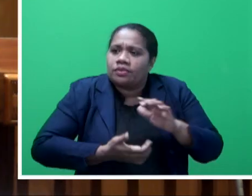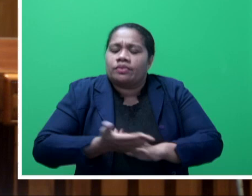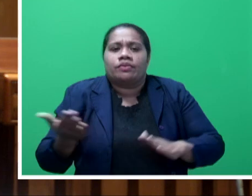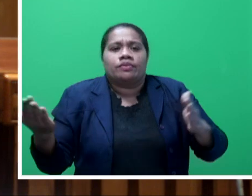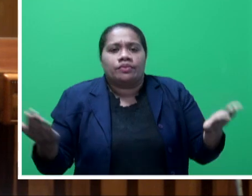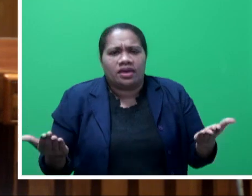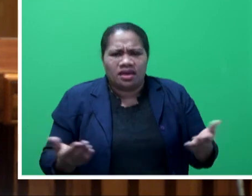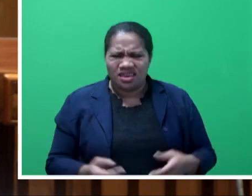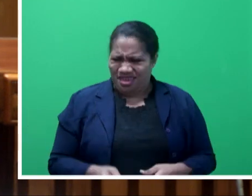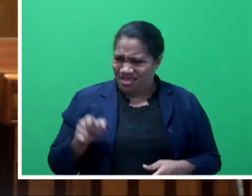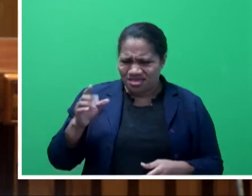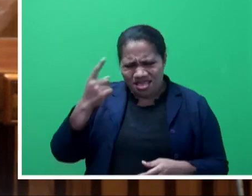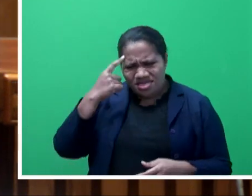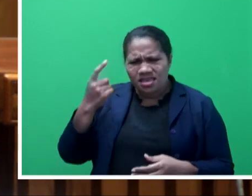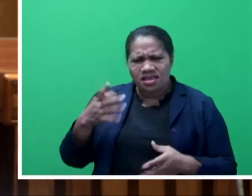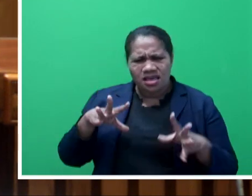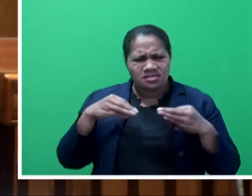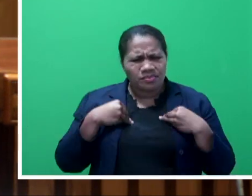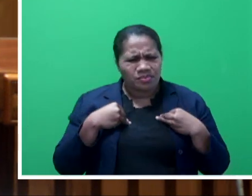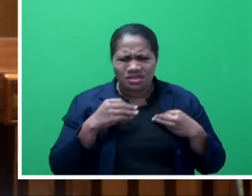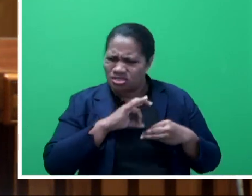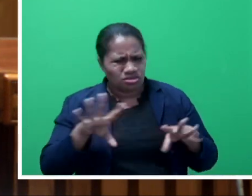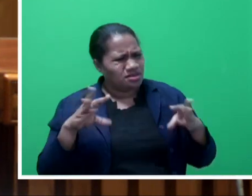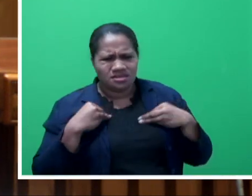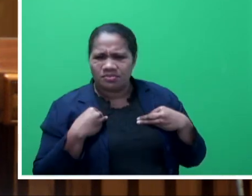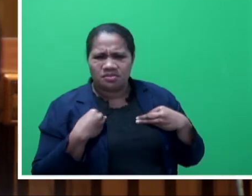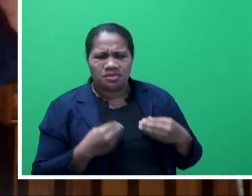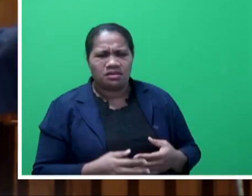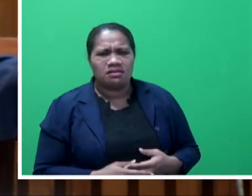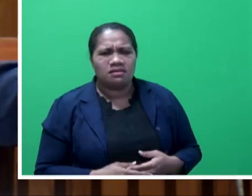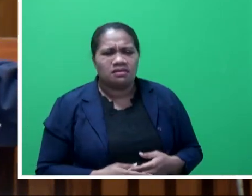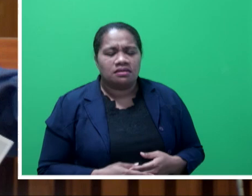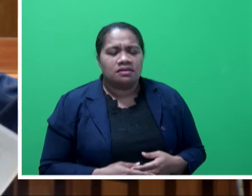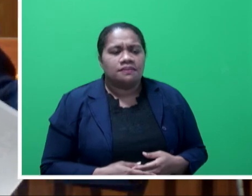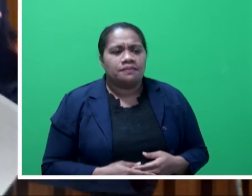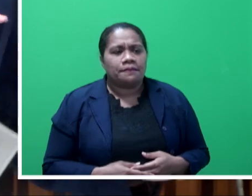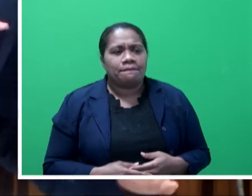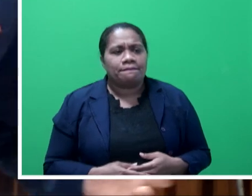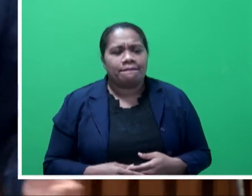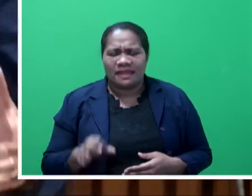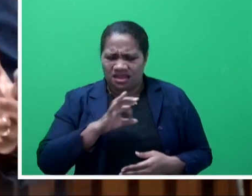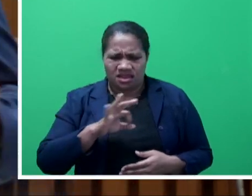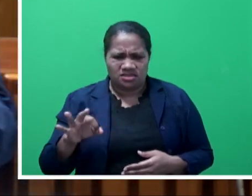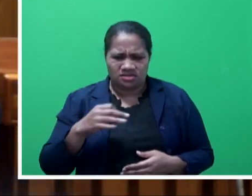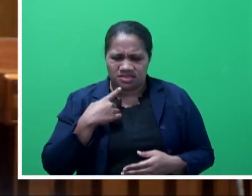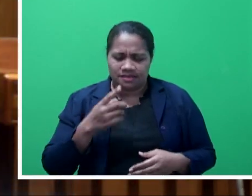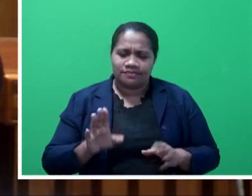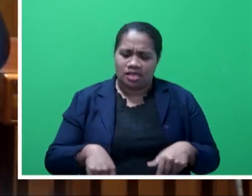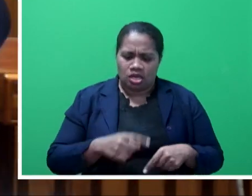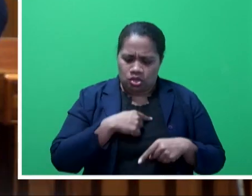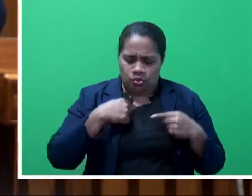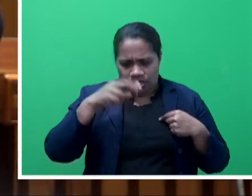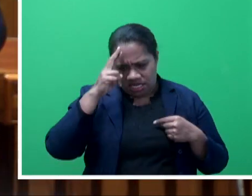acceptable. It is not acceptable, Mr. Speaker, sir. And let's not, band ourselves around and say we're the national carrier